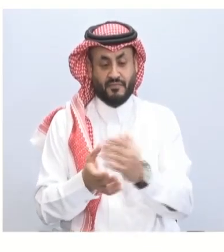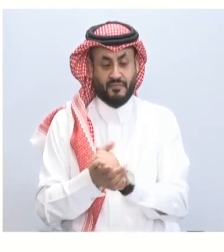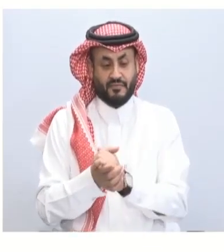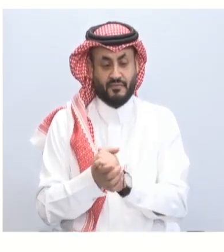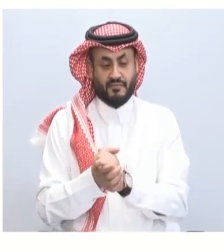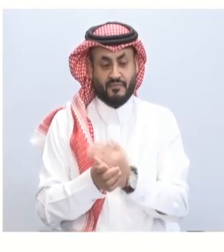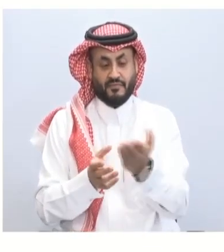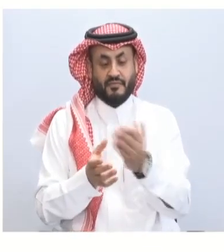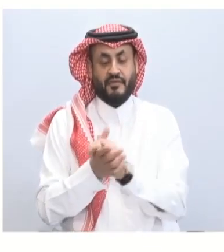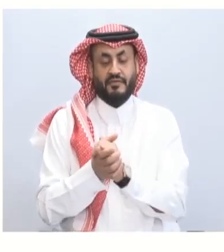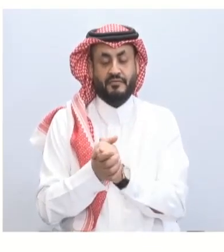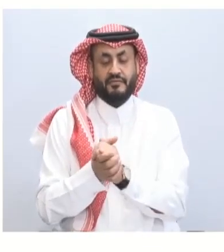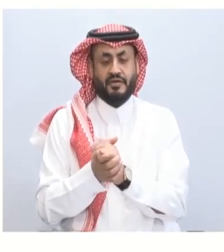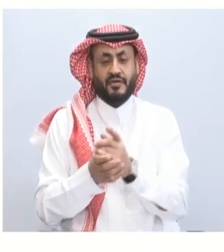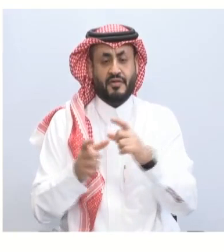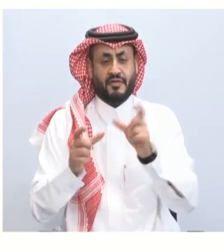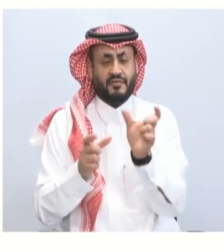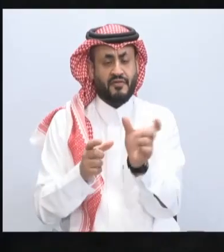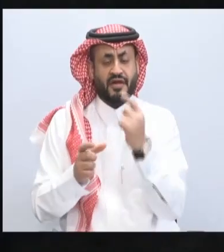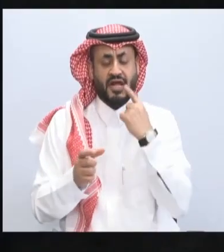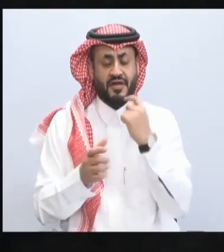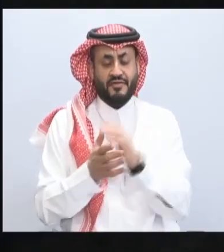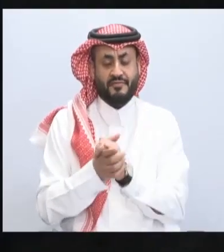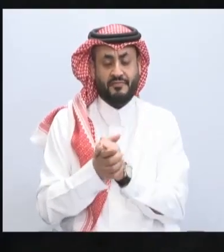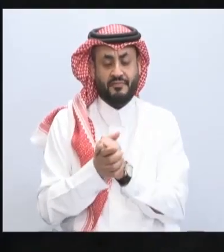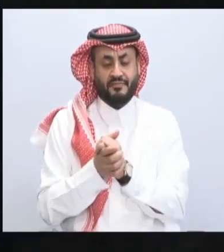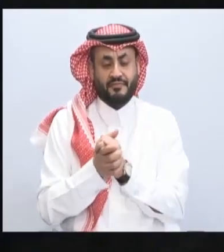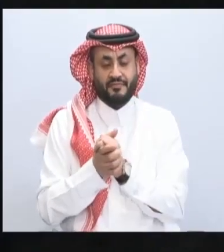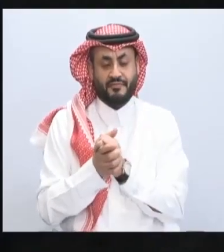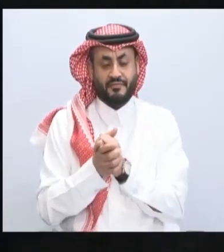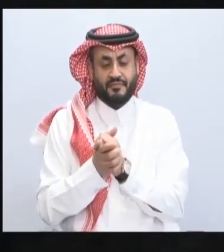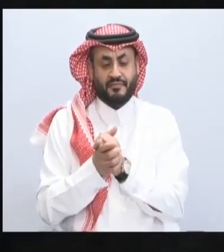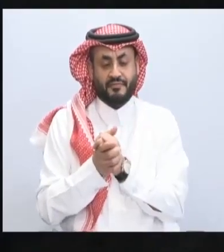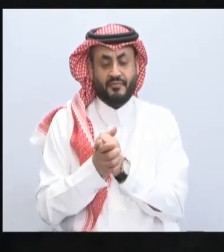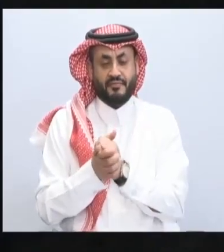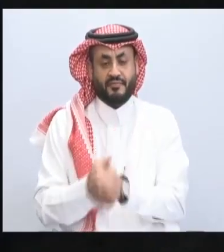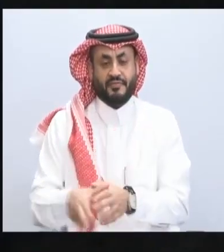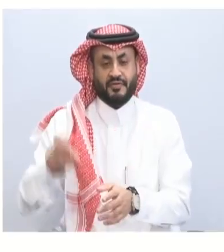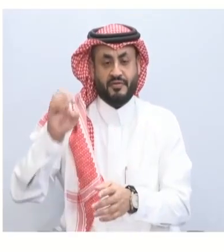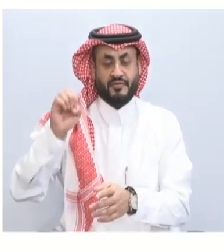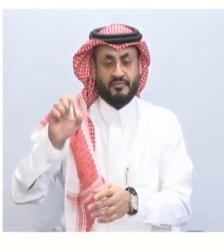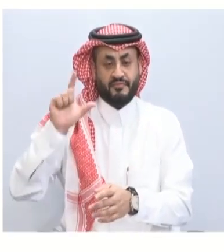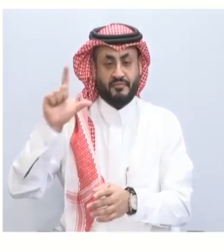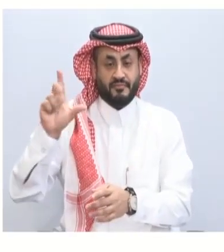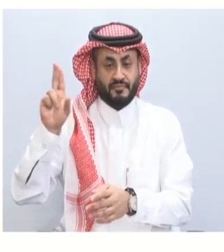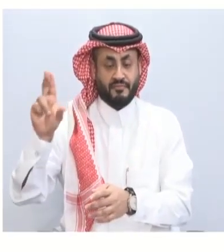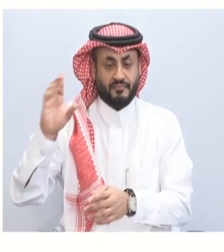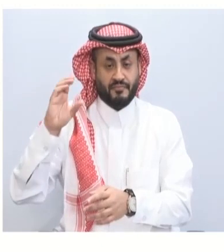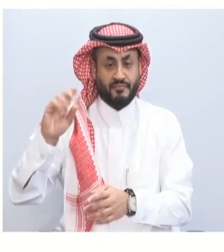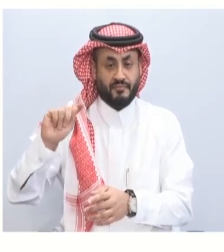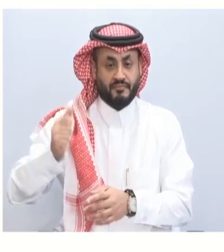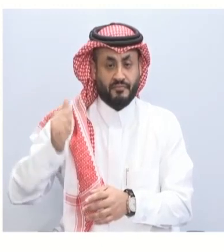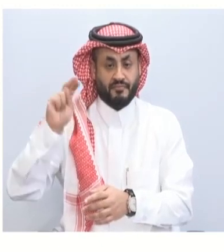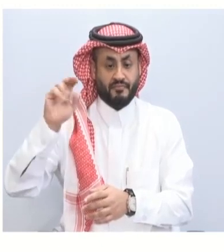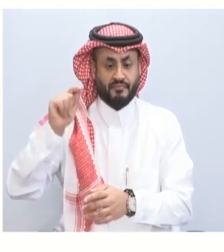word reluctant. Now the word reluctant here, I'm also going to give you a hint from the picture. Now, reluctant here,